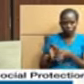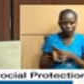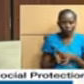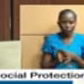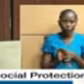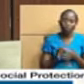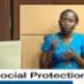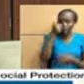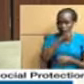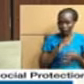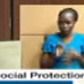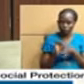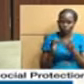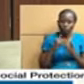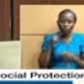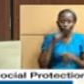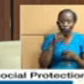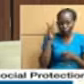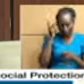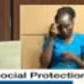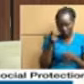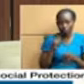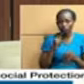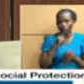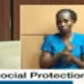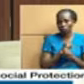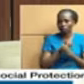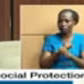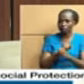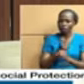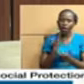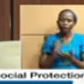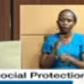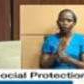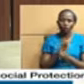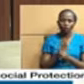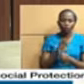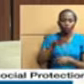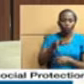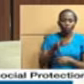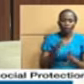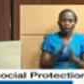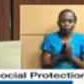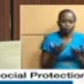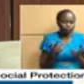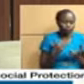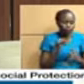on the policy on social protection. We have a lot of regional and international laws to which we are